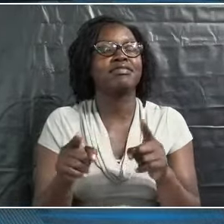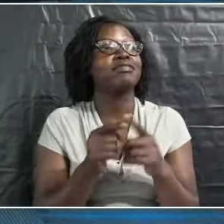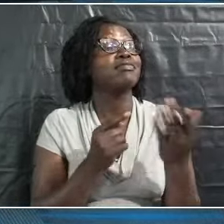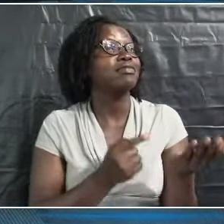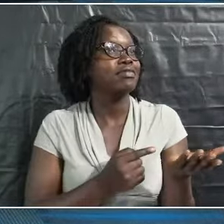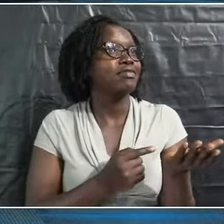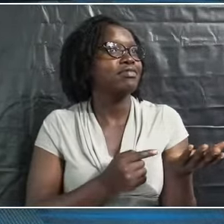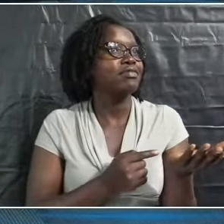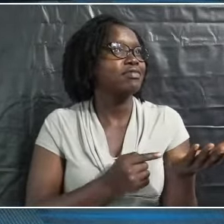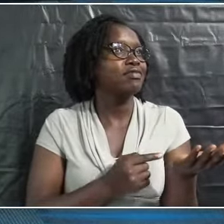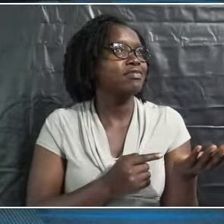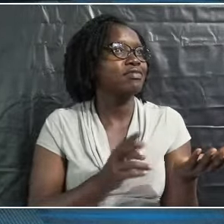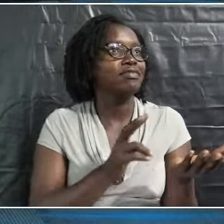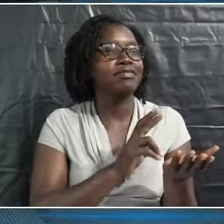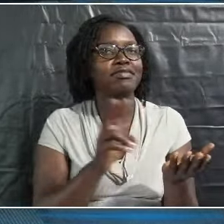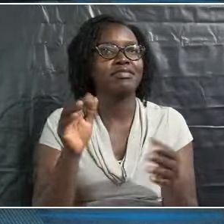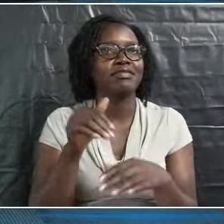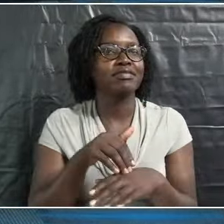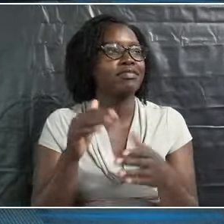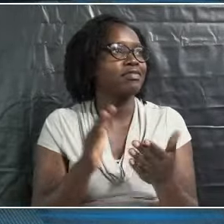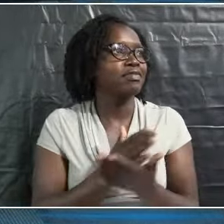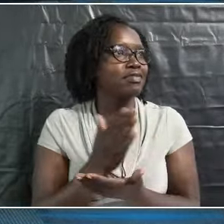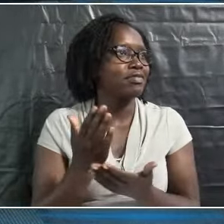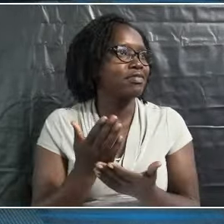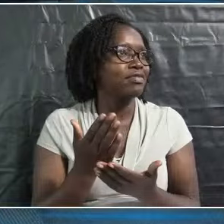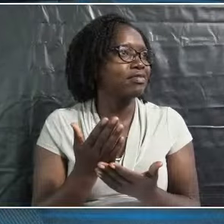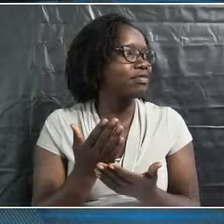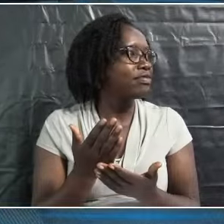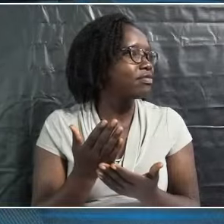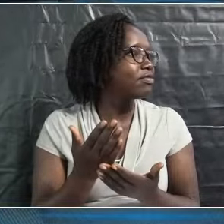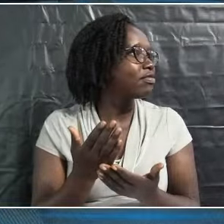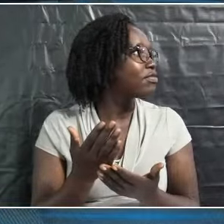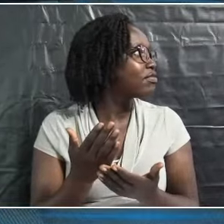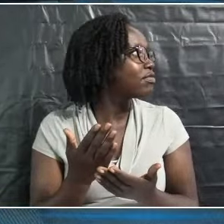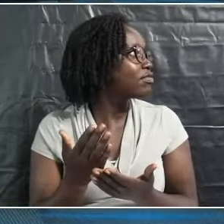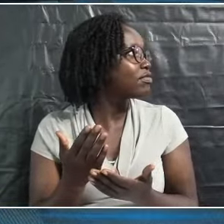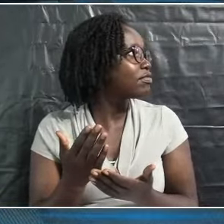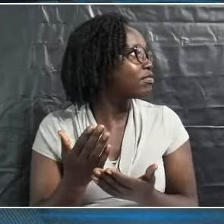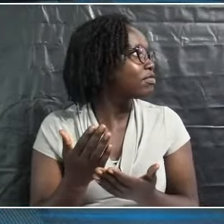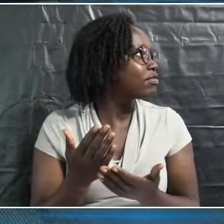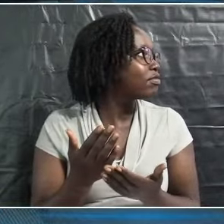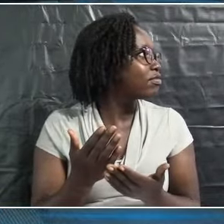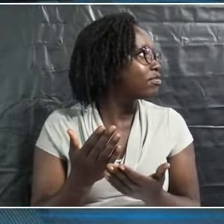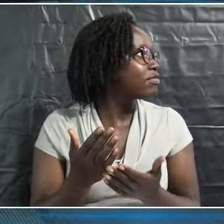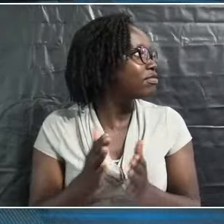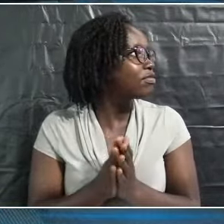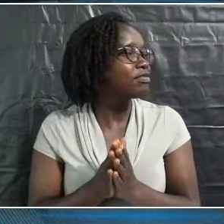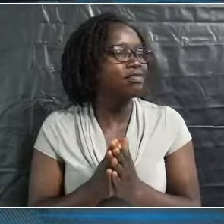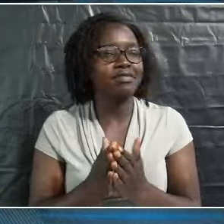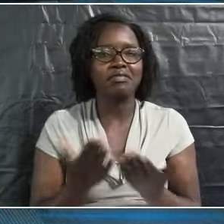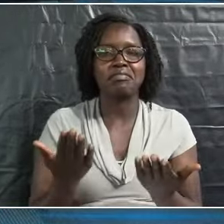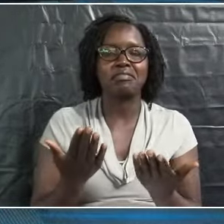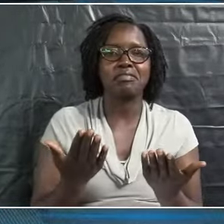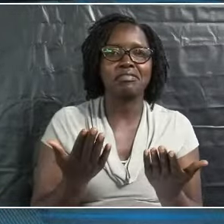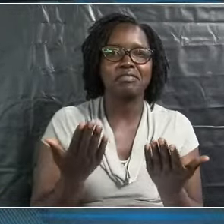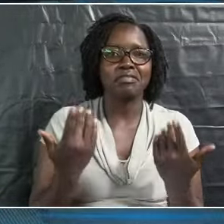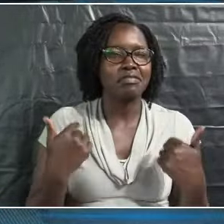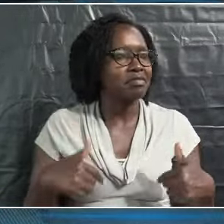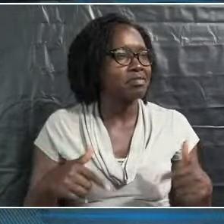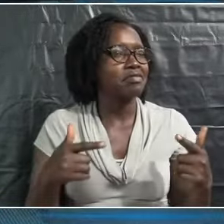there. You look at some of the things that are there, the cutlery and all of these